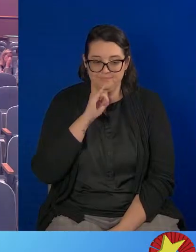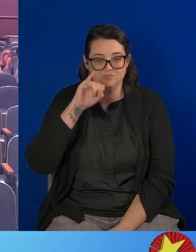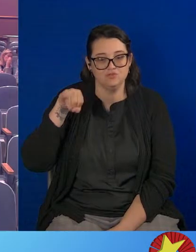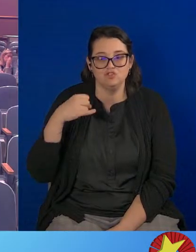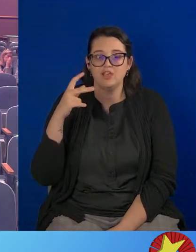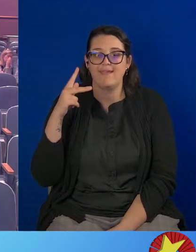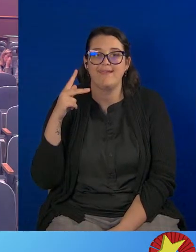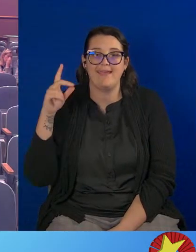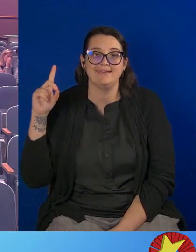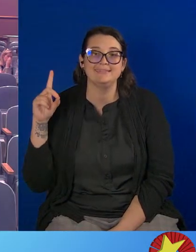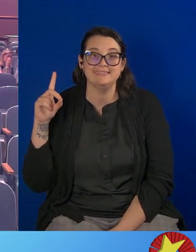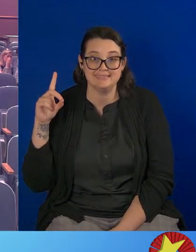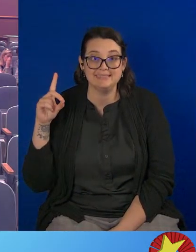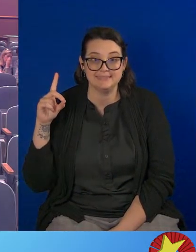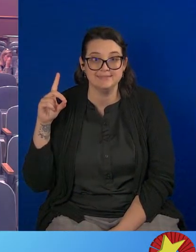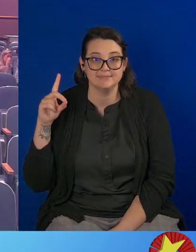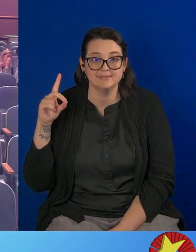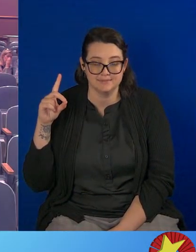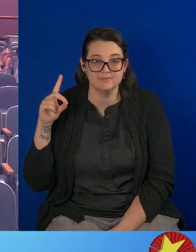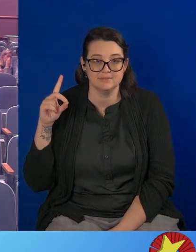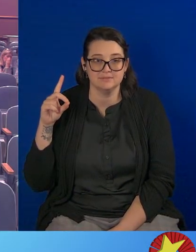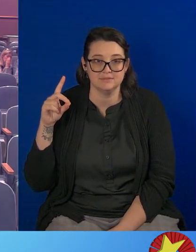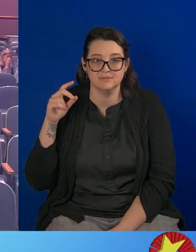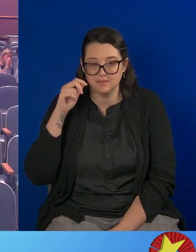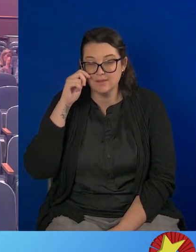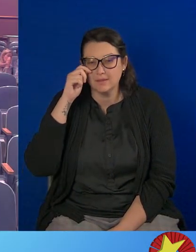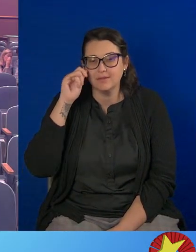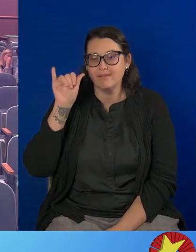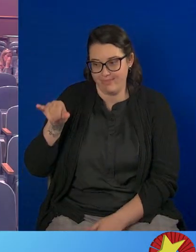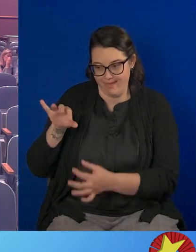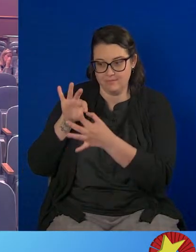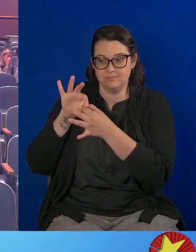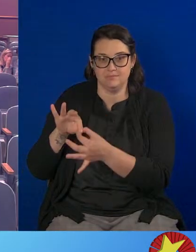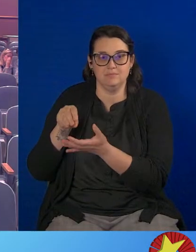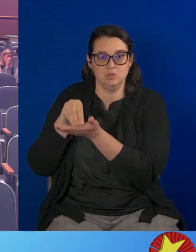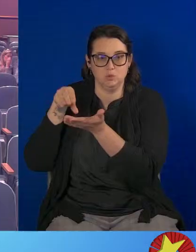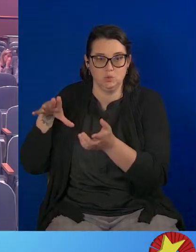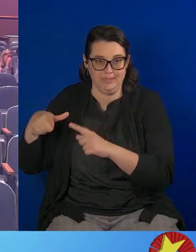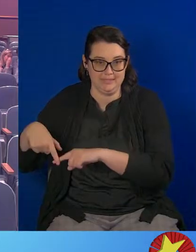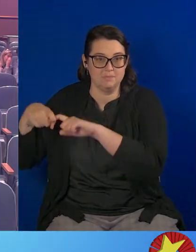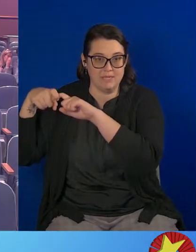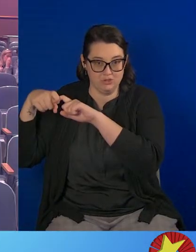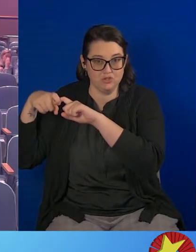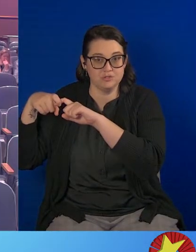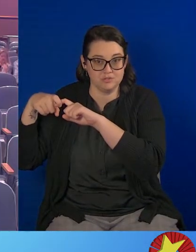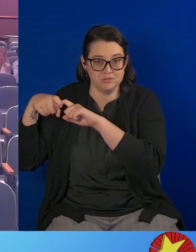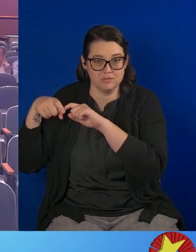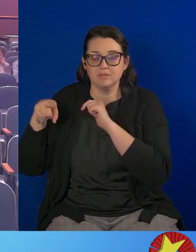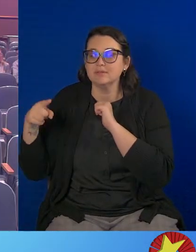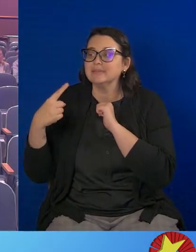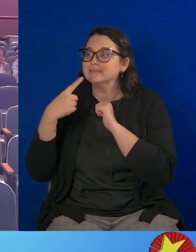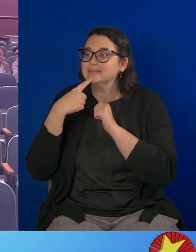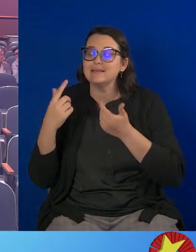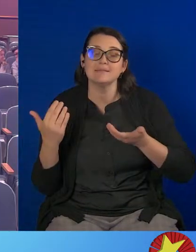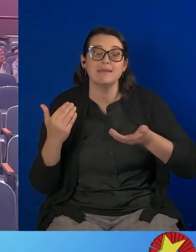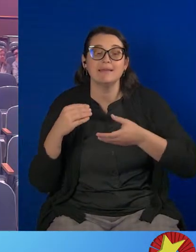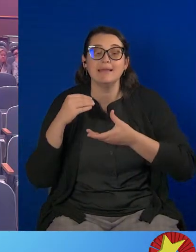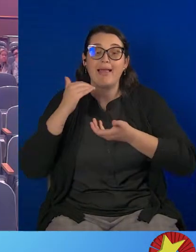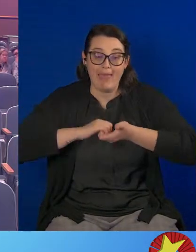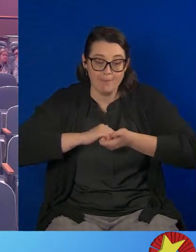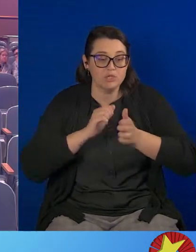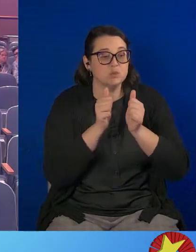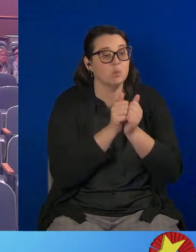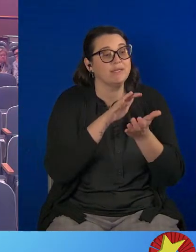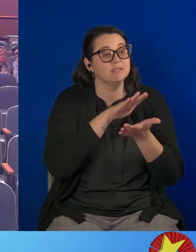JKD, yes, which is regarding student suspension. And it says, in collaboration with the student's district